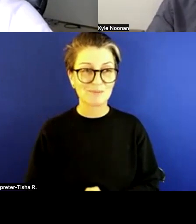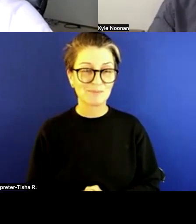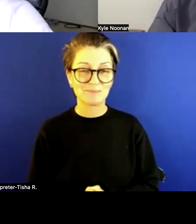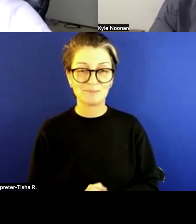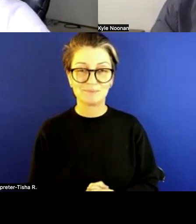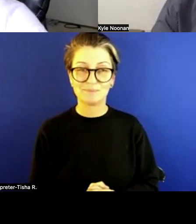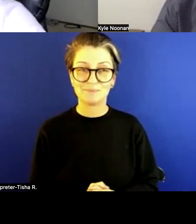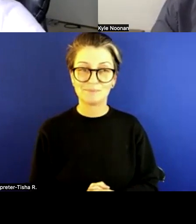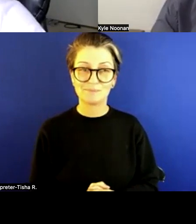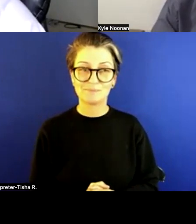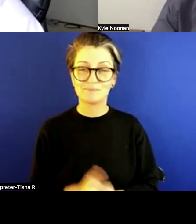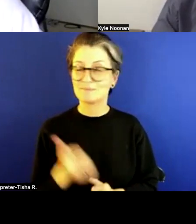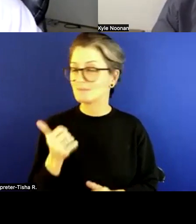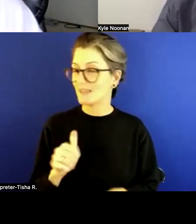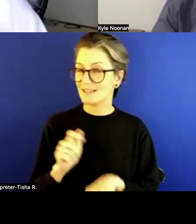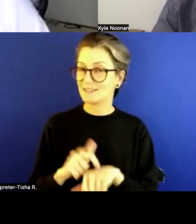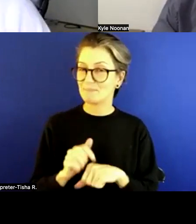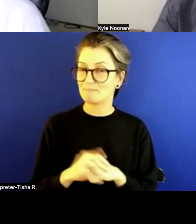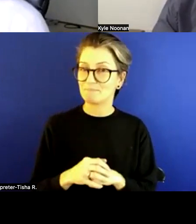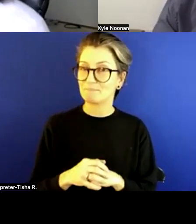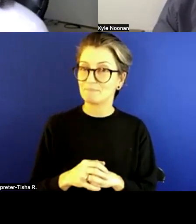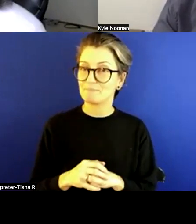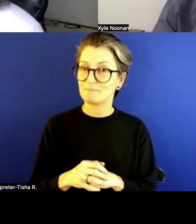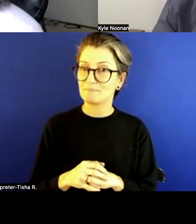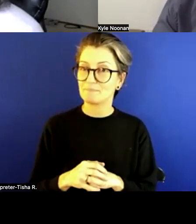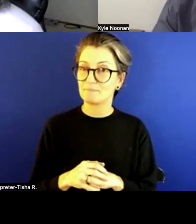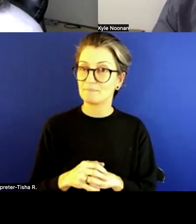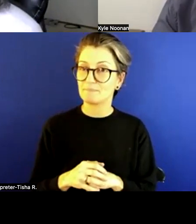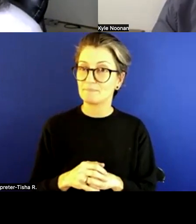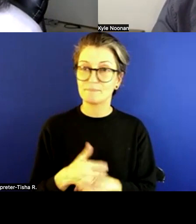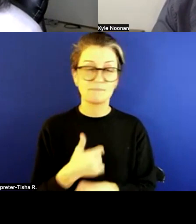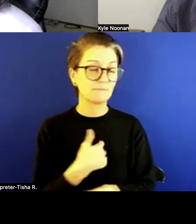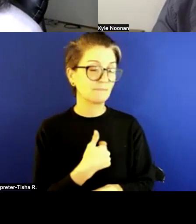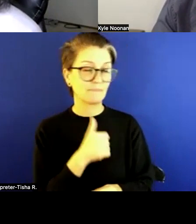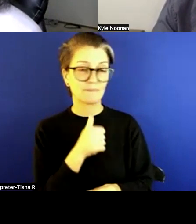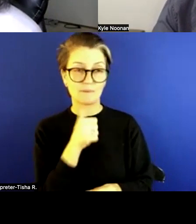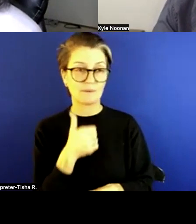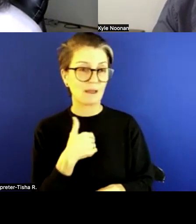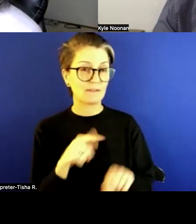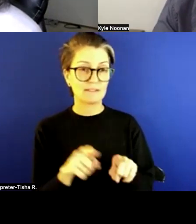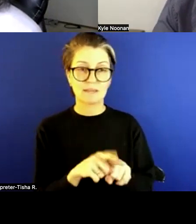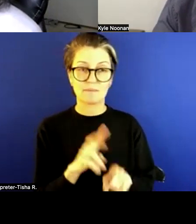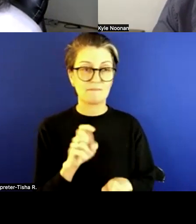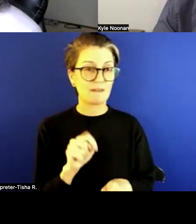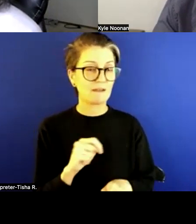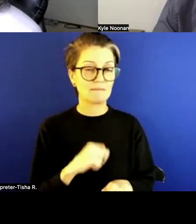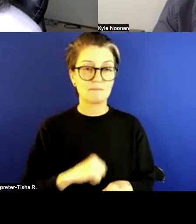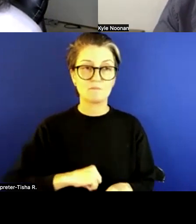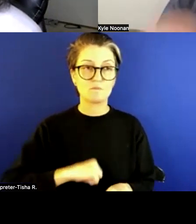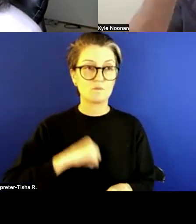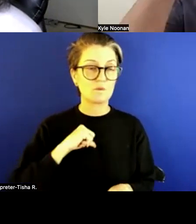Anytime. I definitely don't think I have the same pride veteran pride